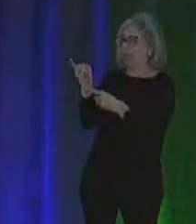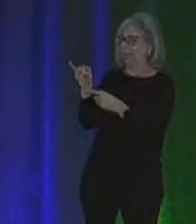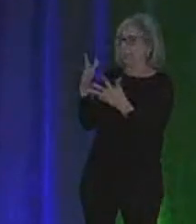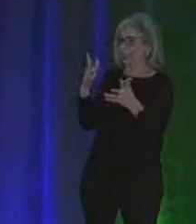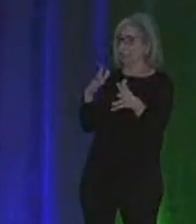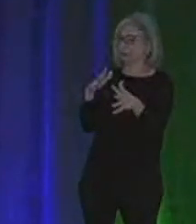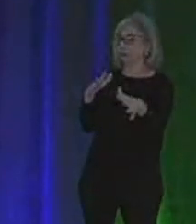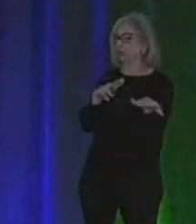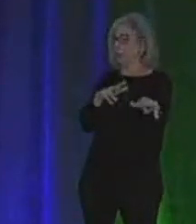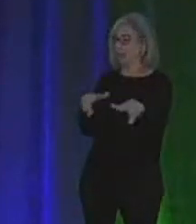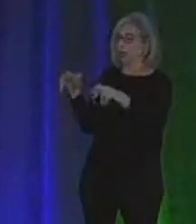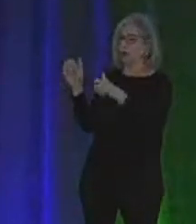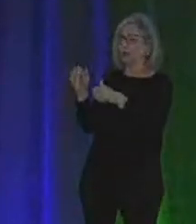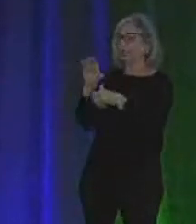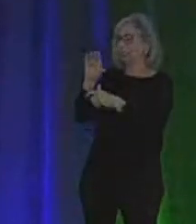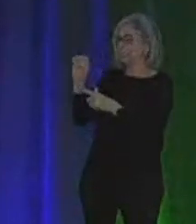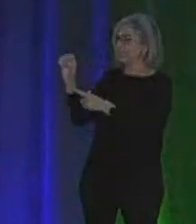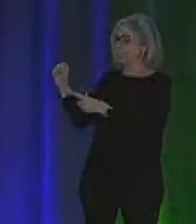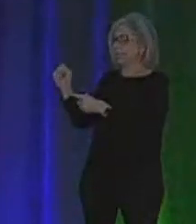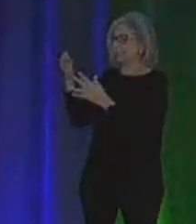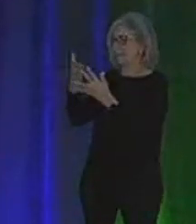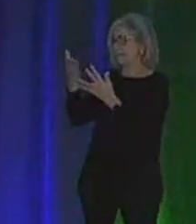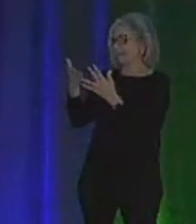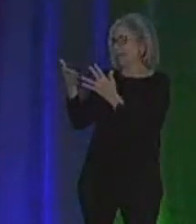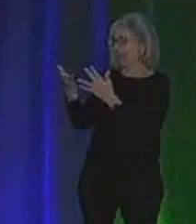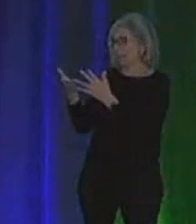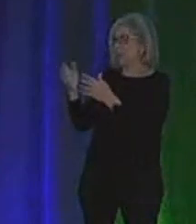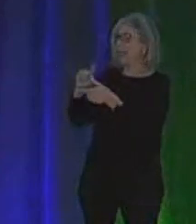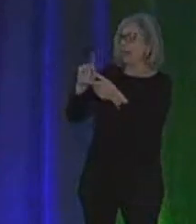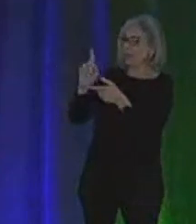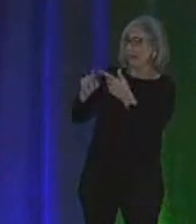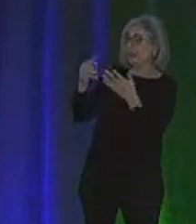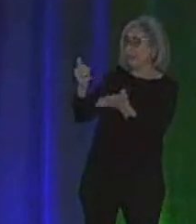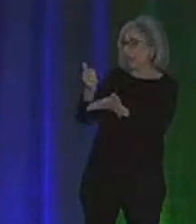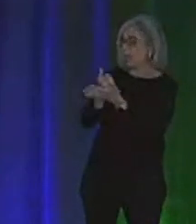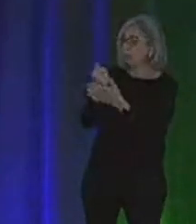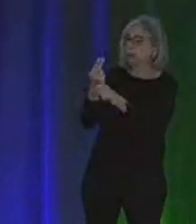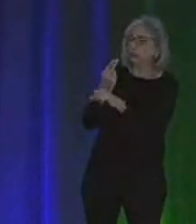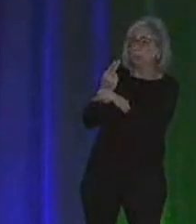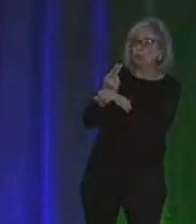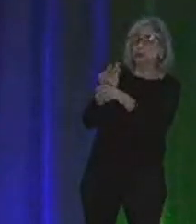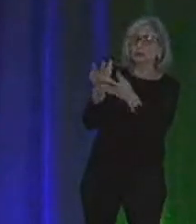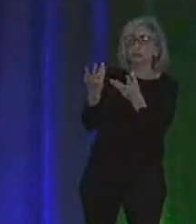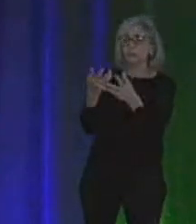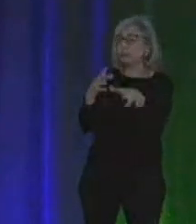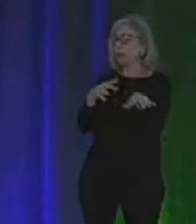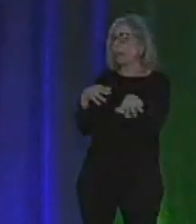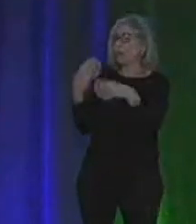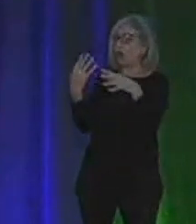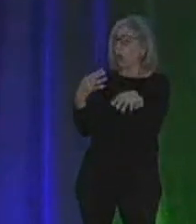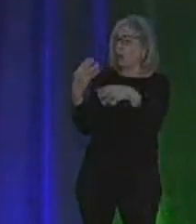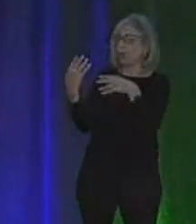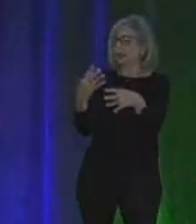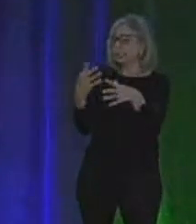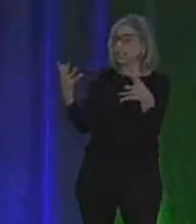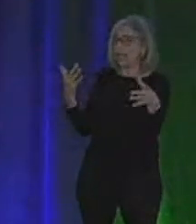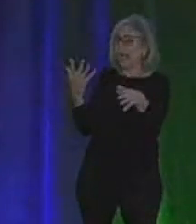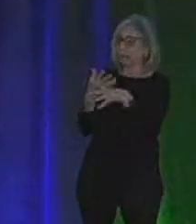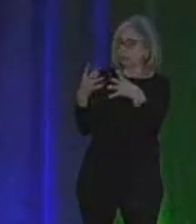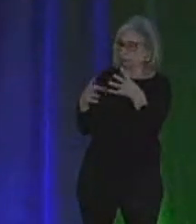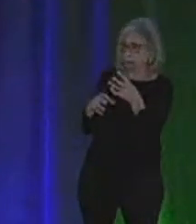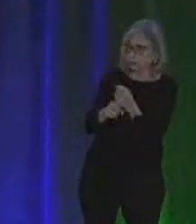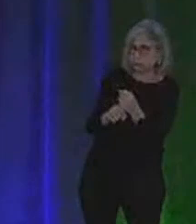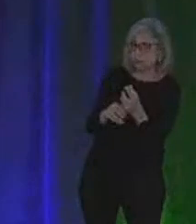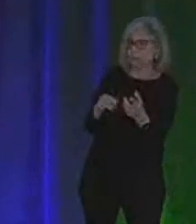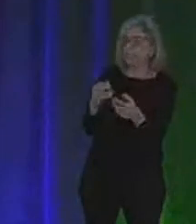drop a loading.tsx file, and it uses suspense to do loading, and so it helps consolidate spinners